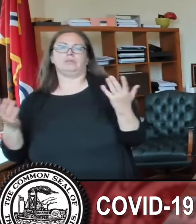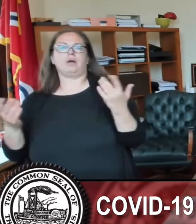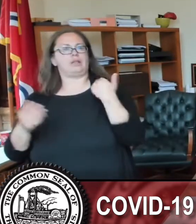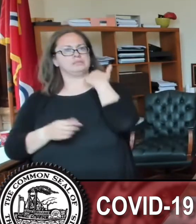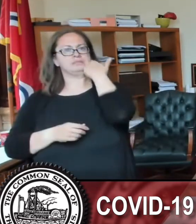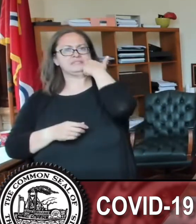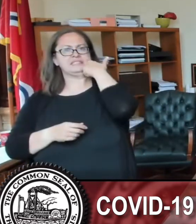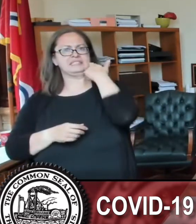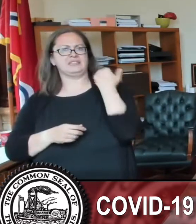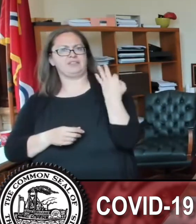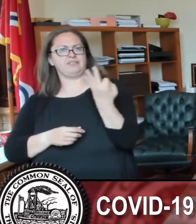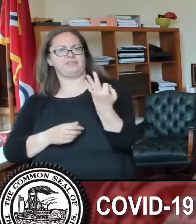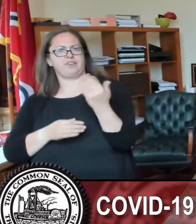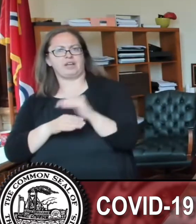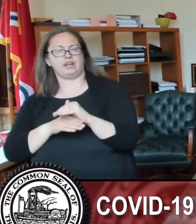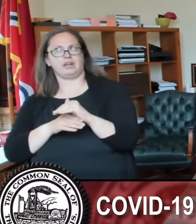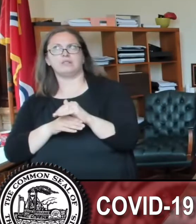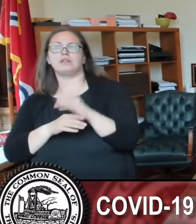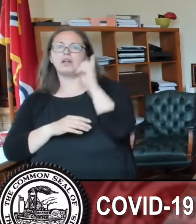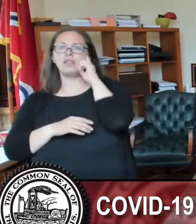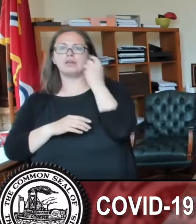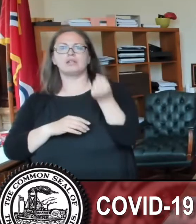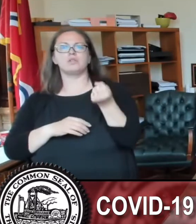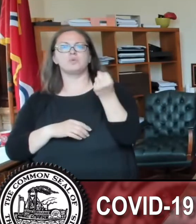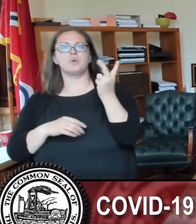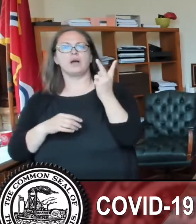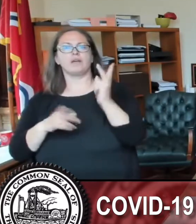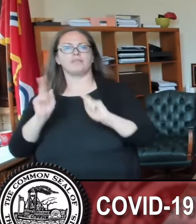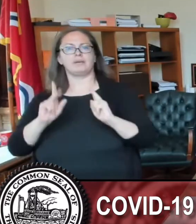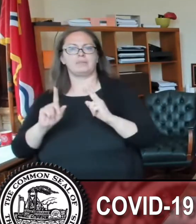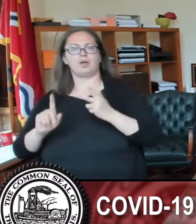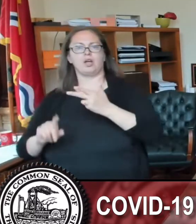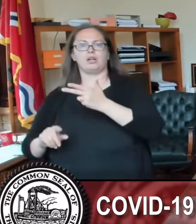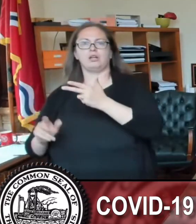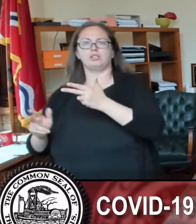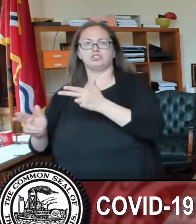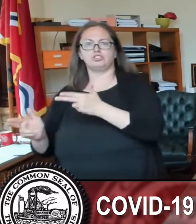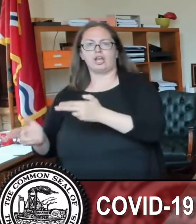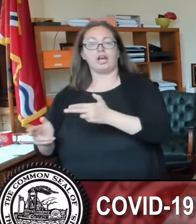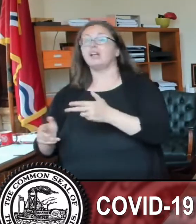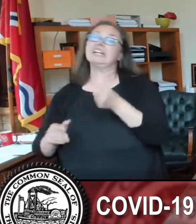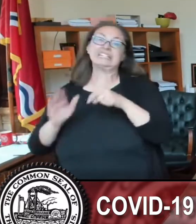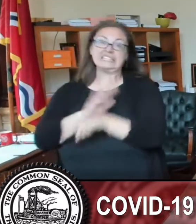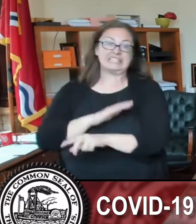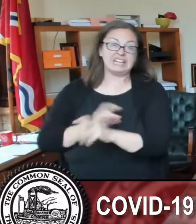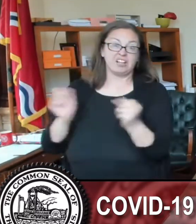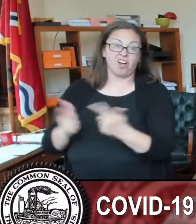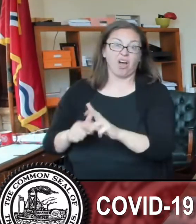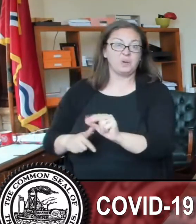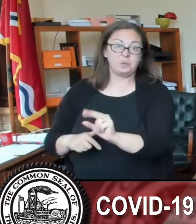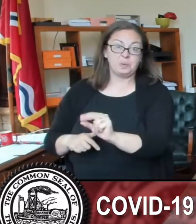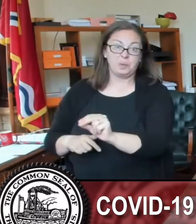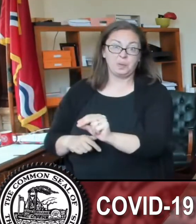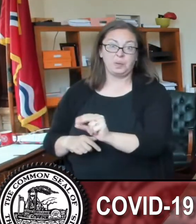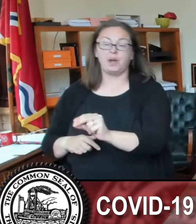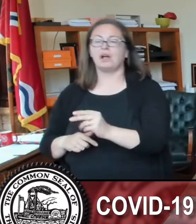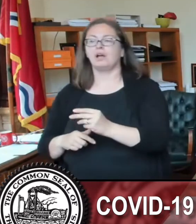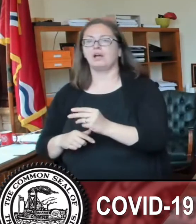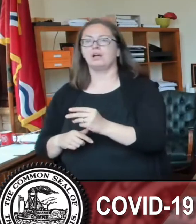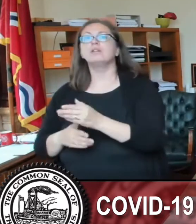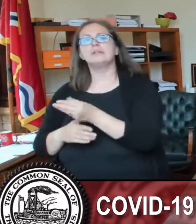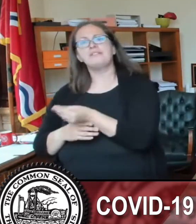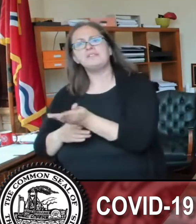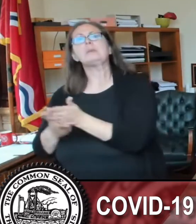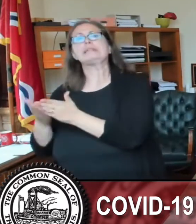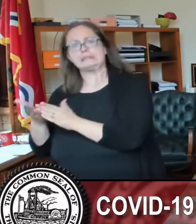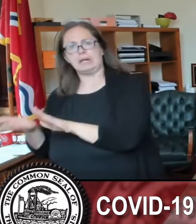past Friday night, there I believe were 12 people that were shot. Now they weren't killed. They weren't. A couple did